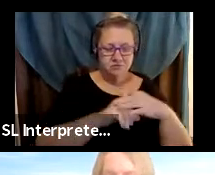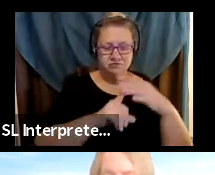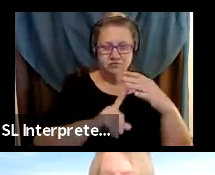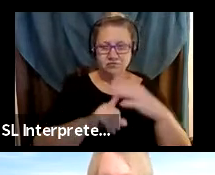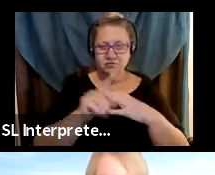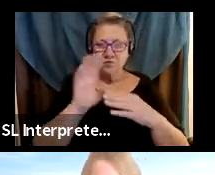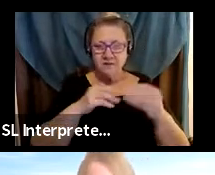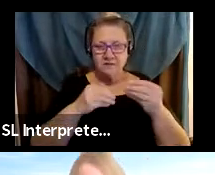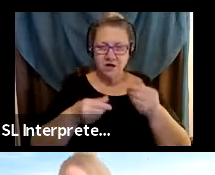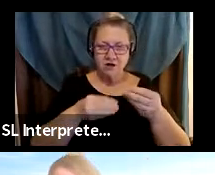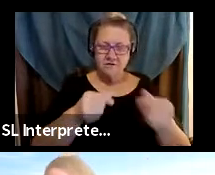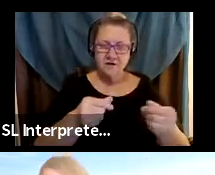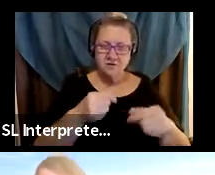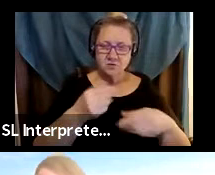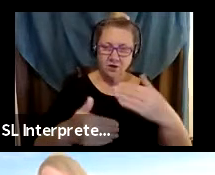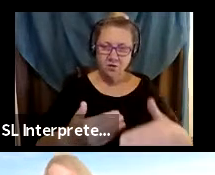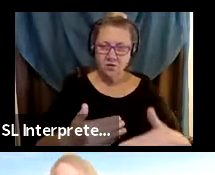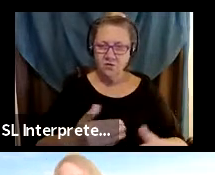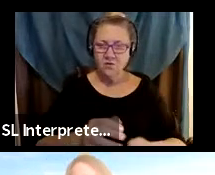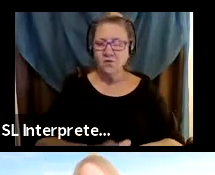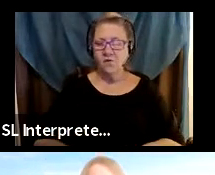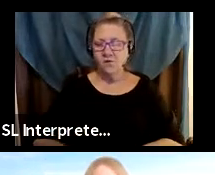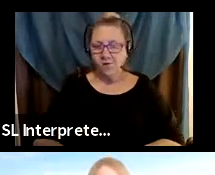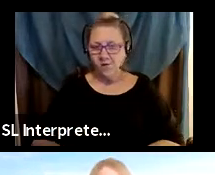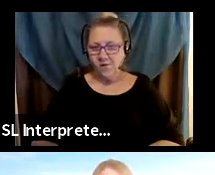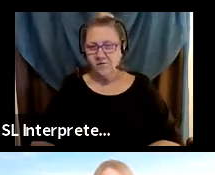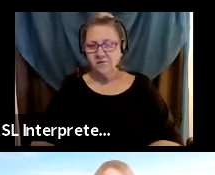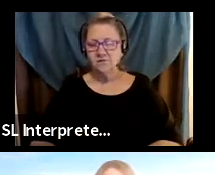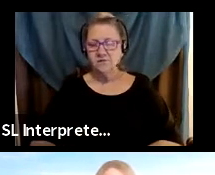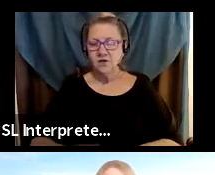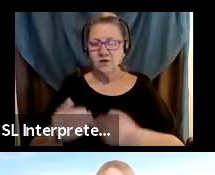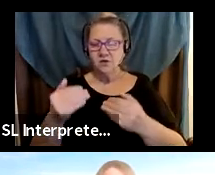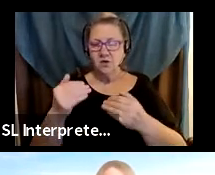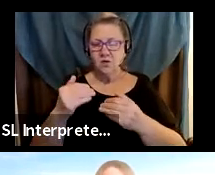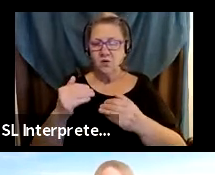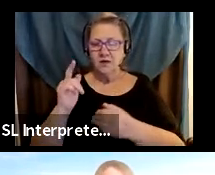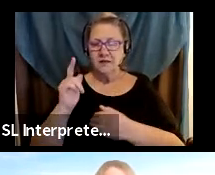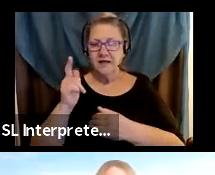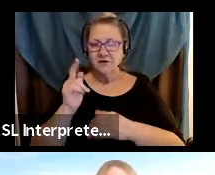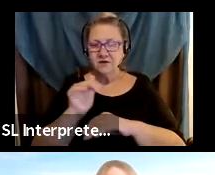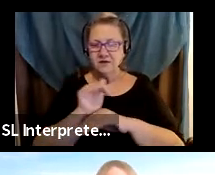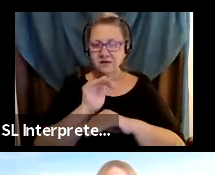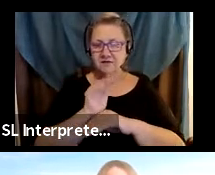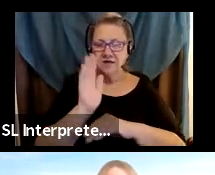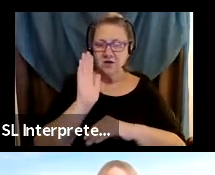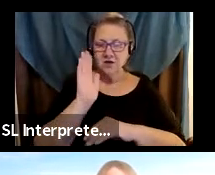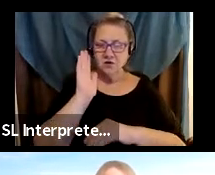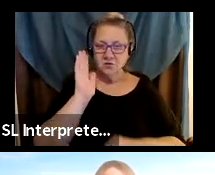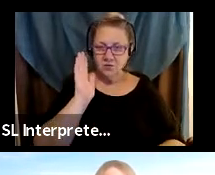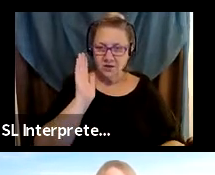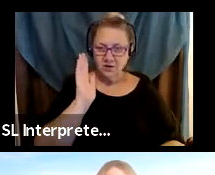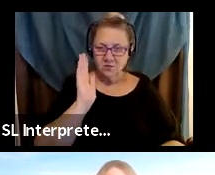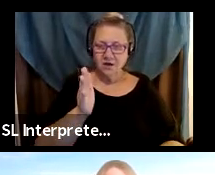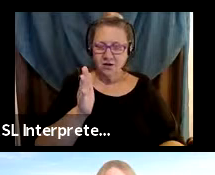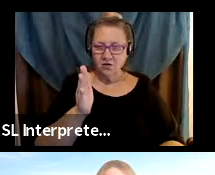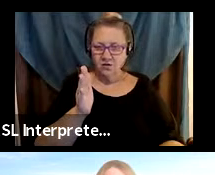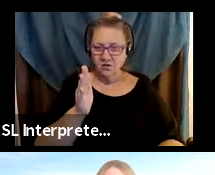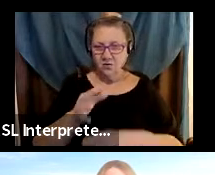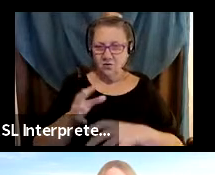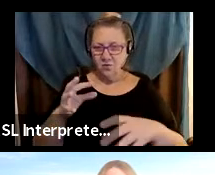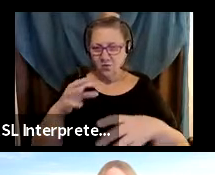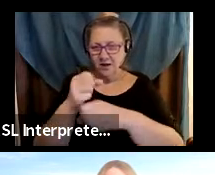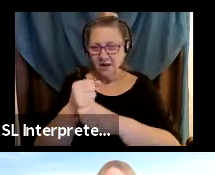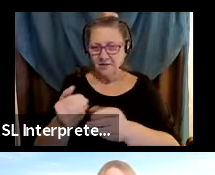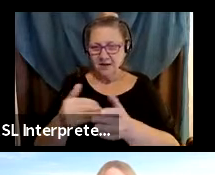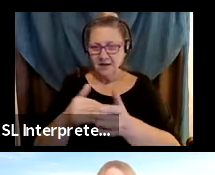stay tuned. And I can't remember if I already said, so this evening we'll get a little more of a recap again. Poor Grace will be really tired of talking about this because we're